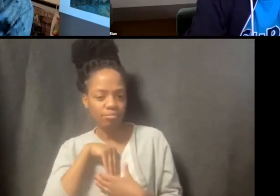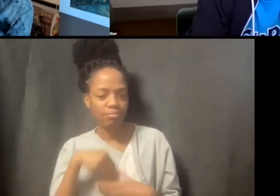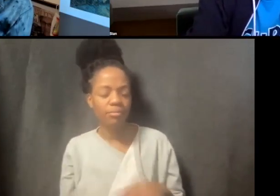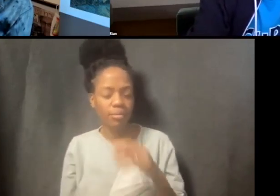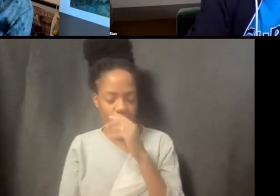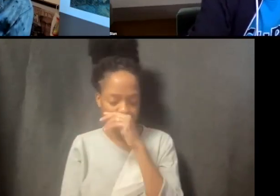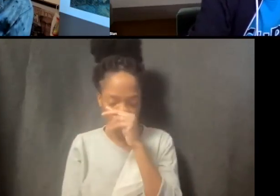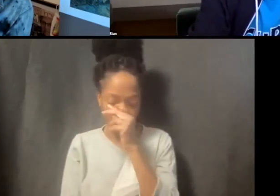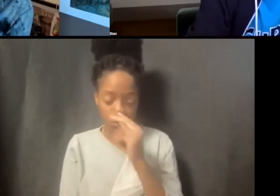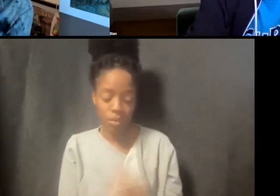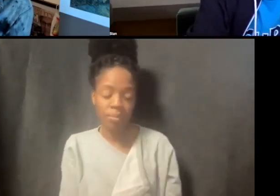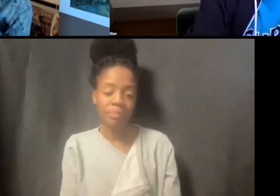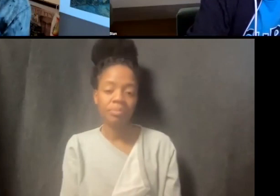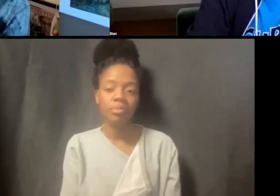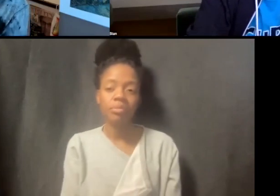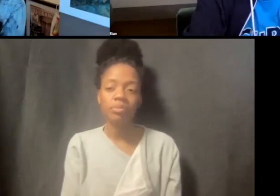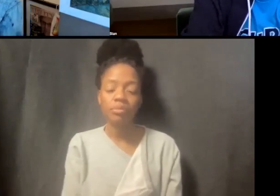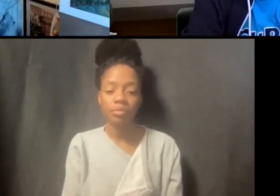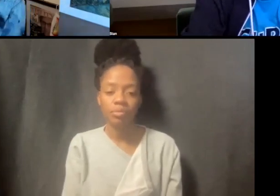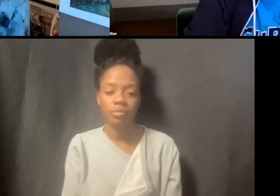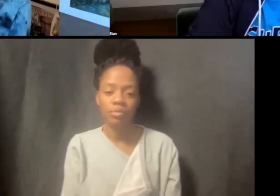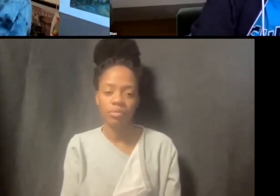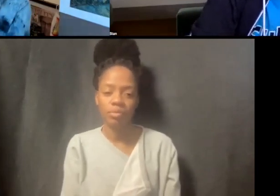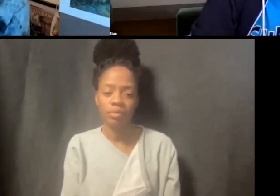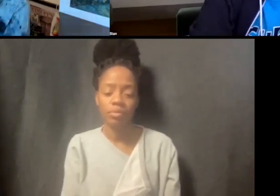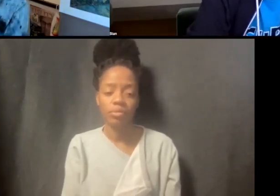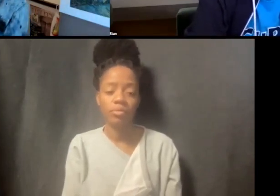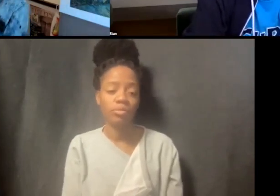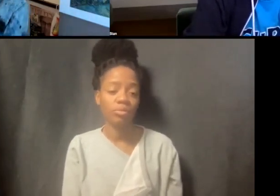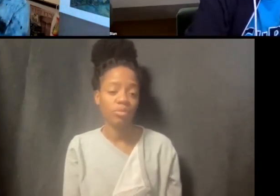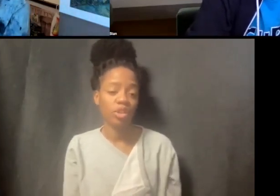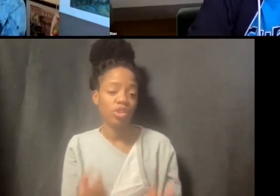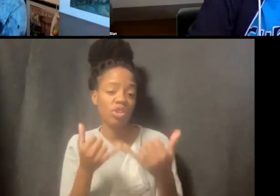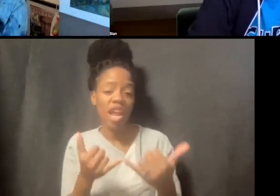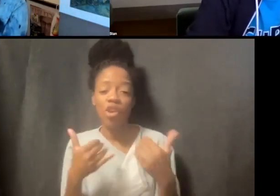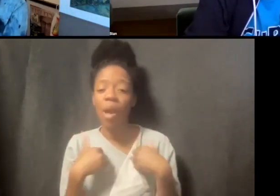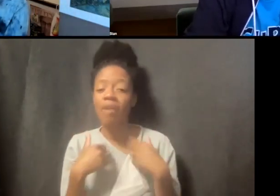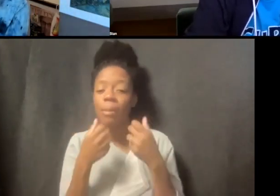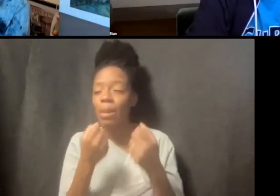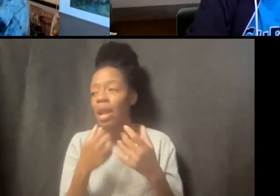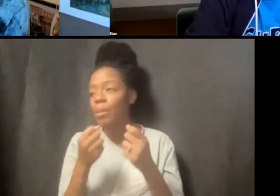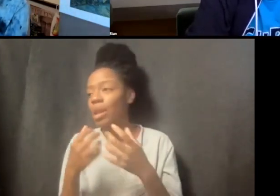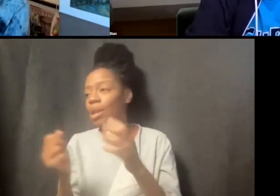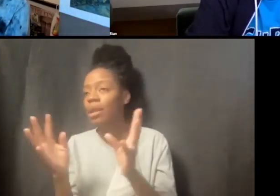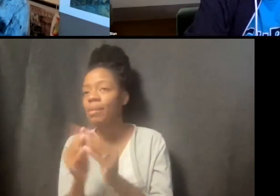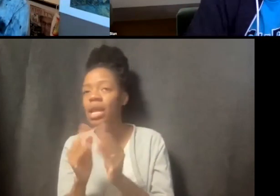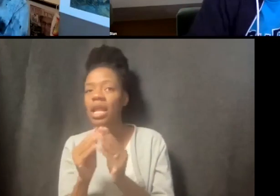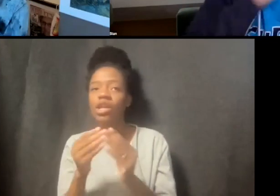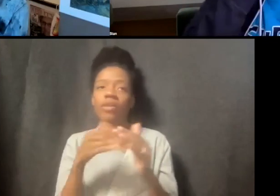And so now, you know, even though as a writer, you go into tons of meetings, you have to go pitch your little heart out.